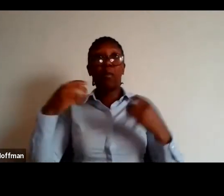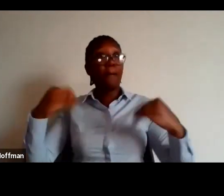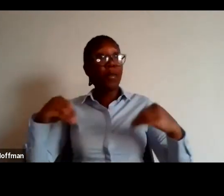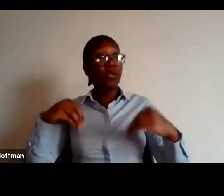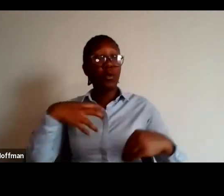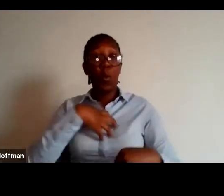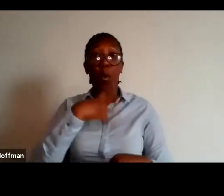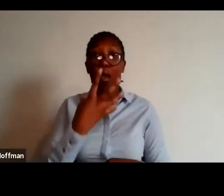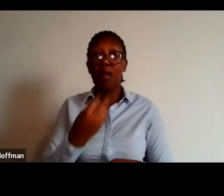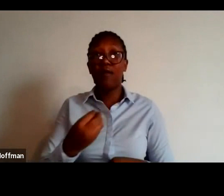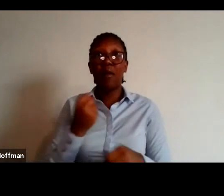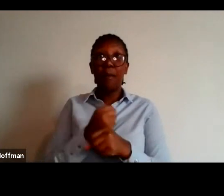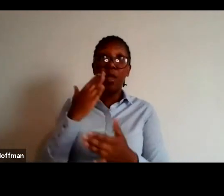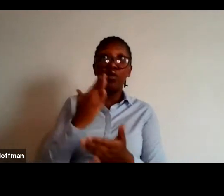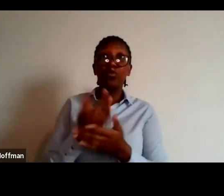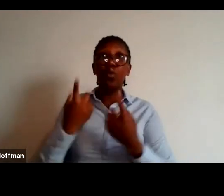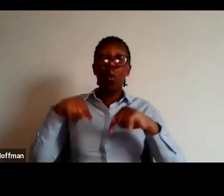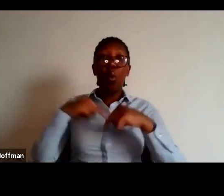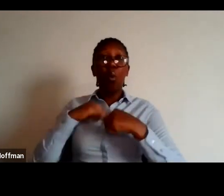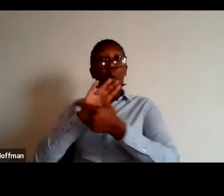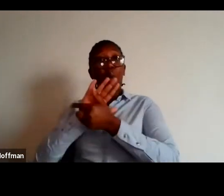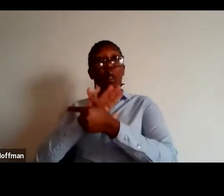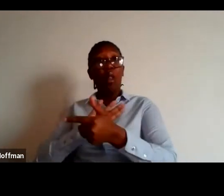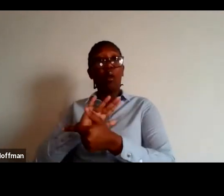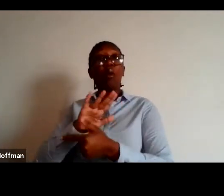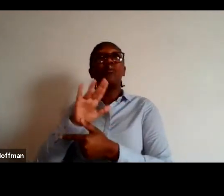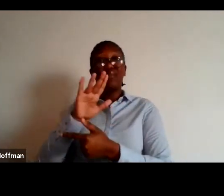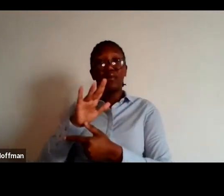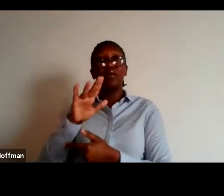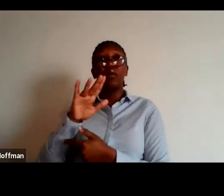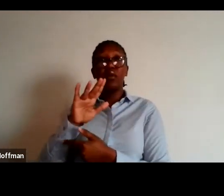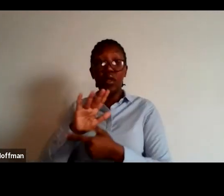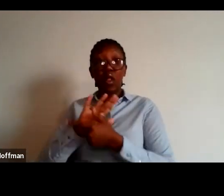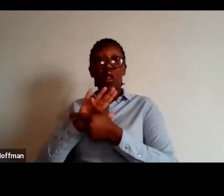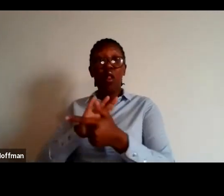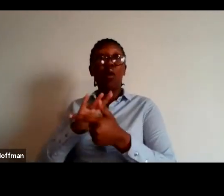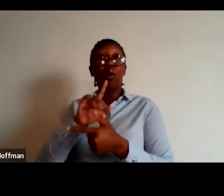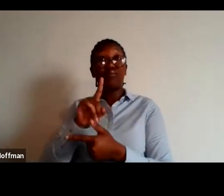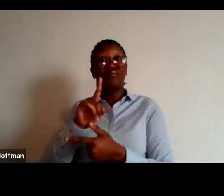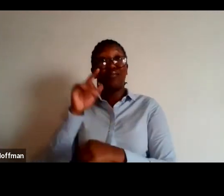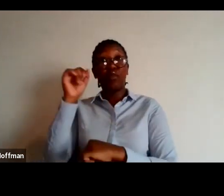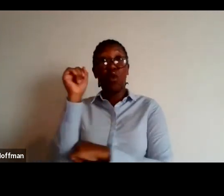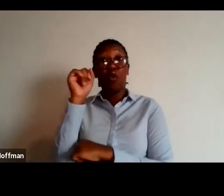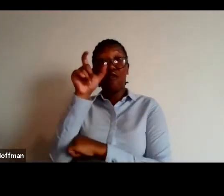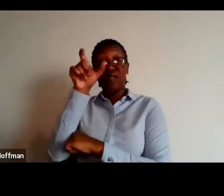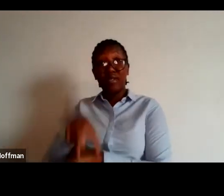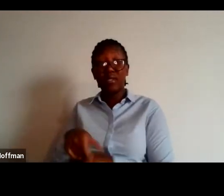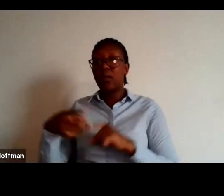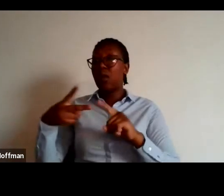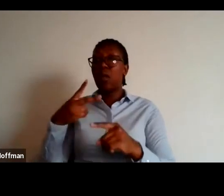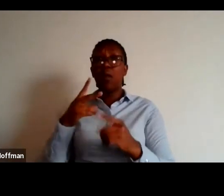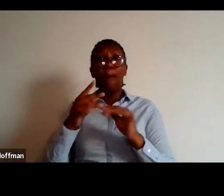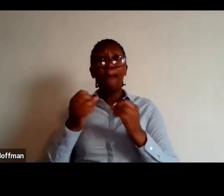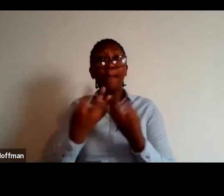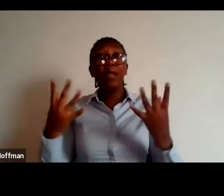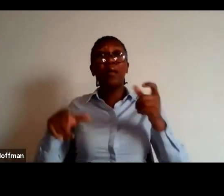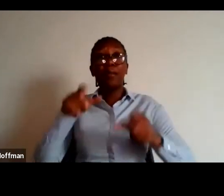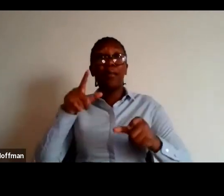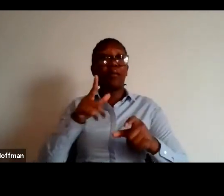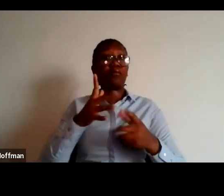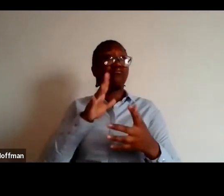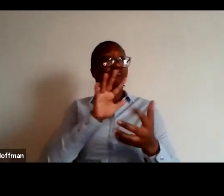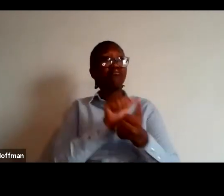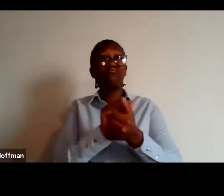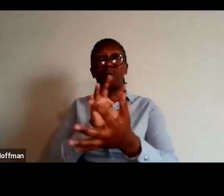law enforcement officers, as well as our partners in business and different role players, we claim our